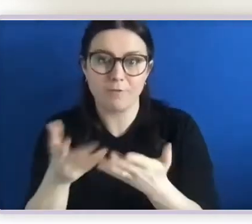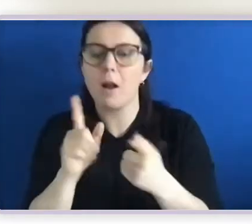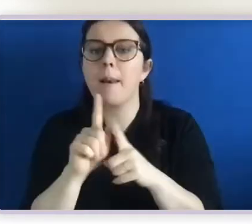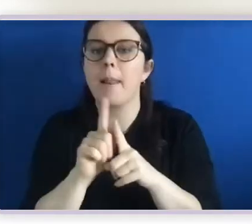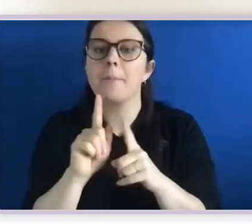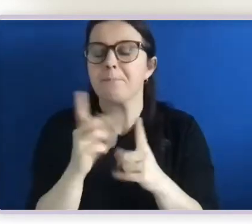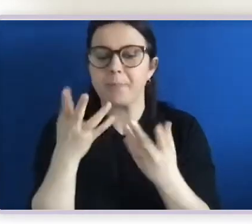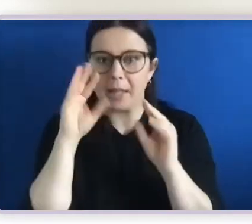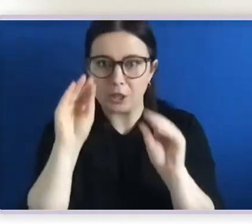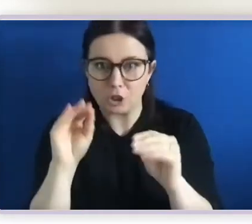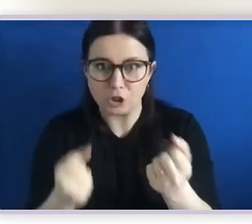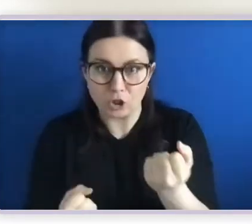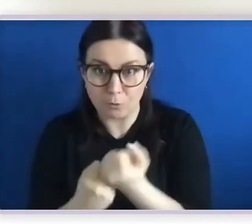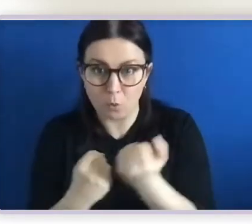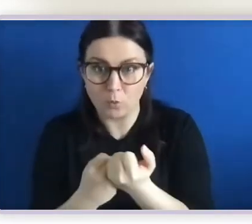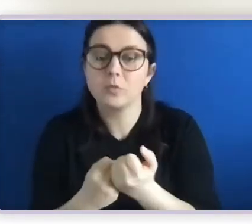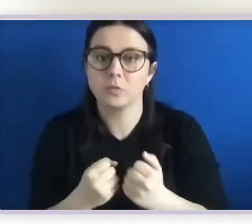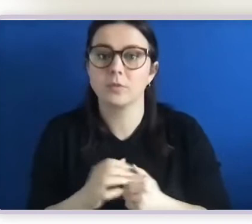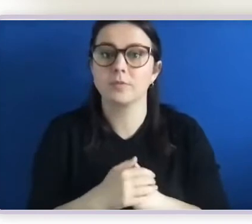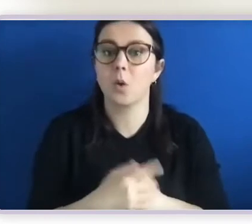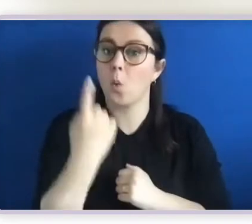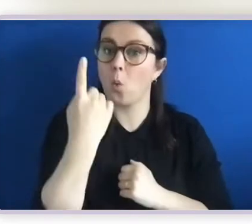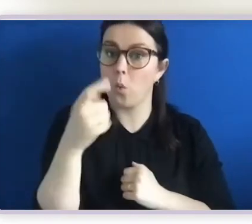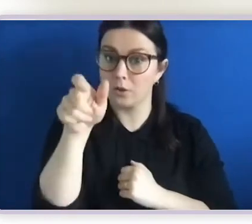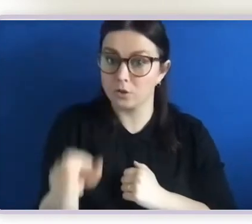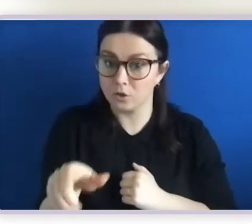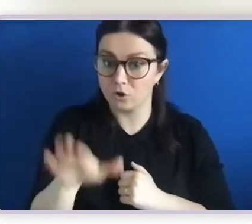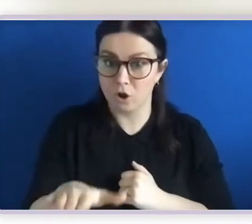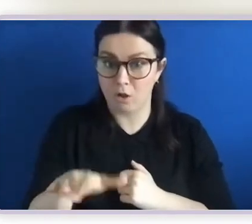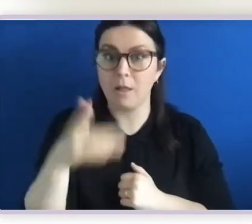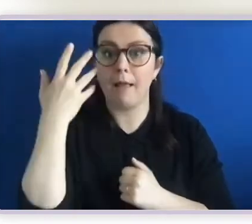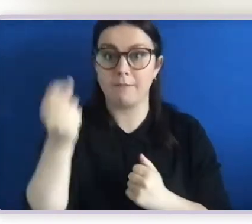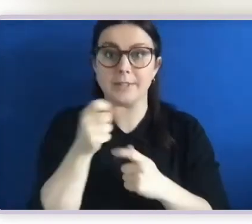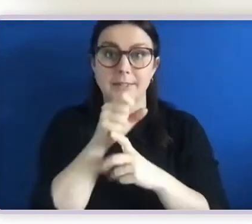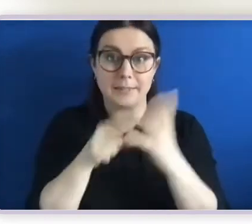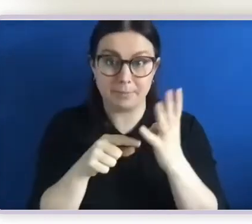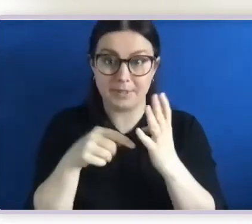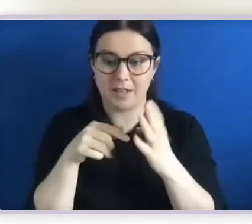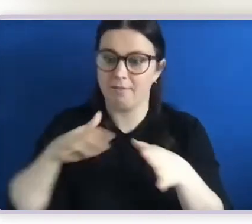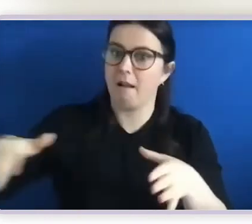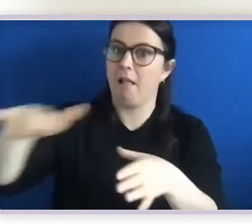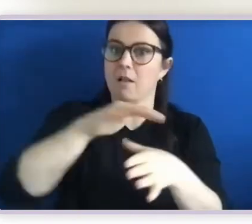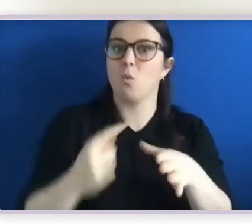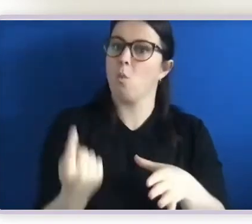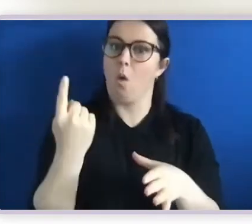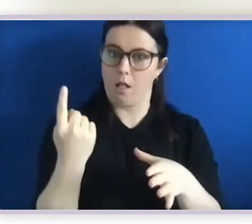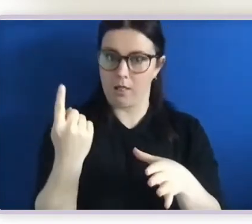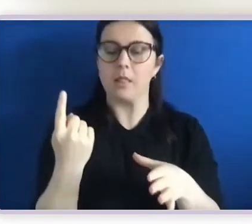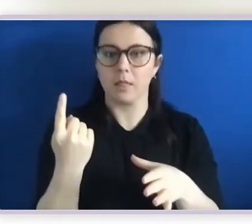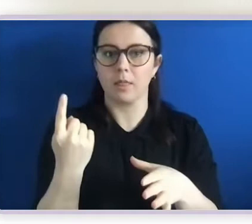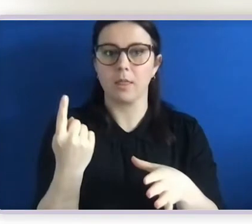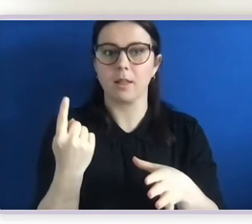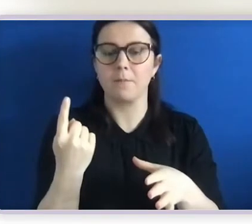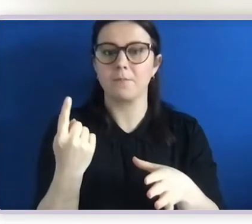support, where there might be one child with a disability in the class, but none